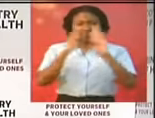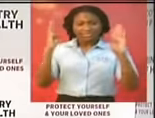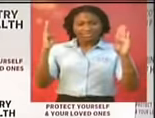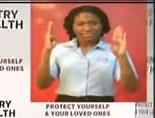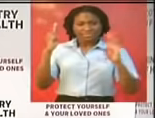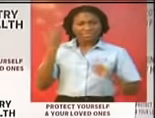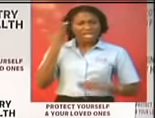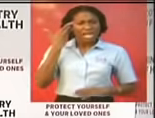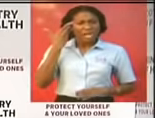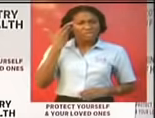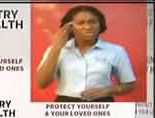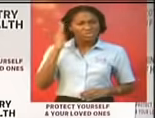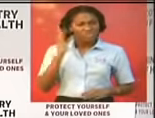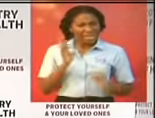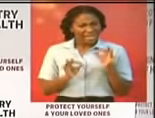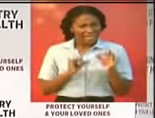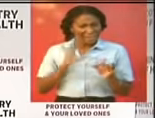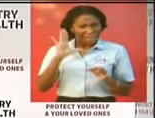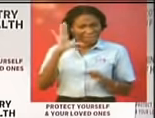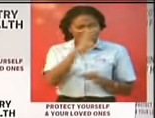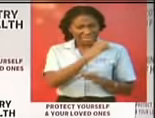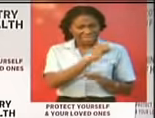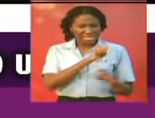I would have missed it, but CMO,